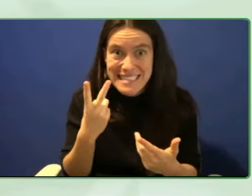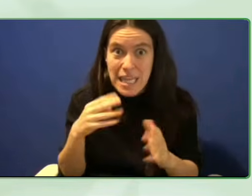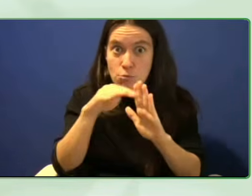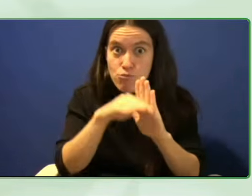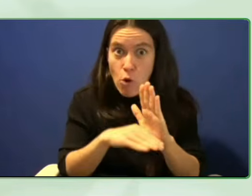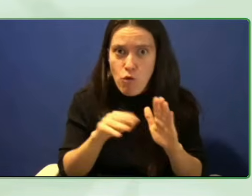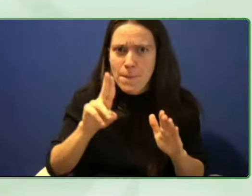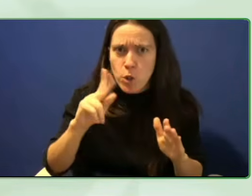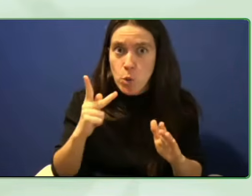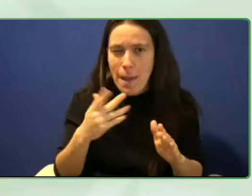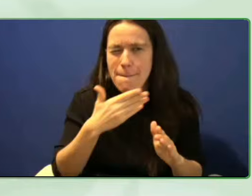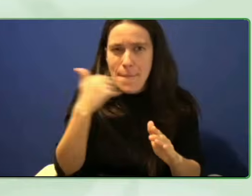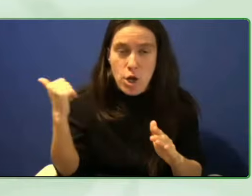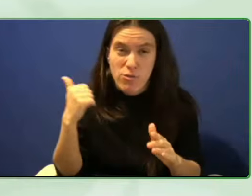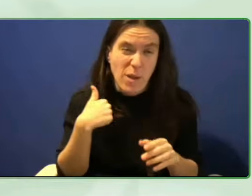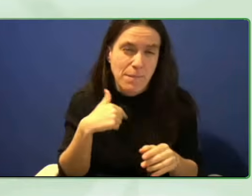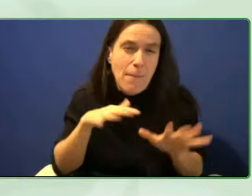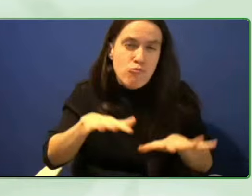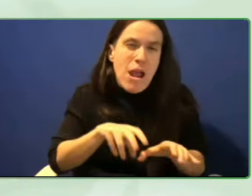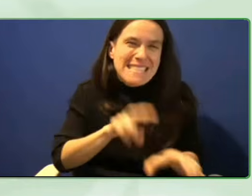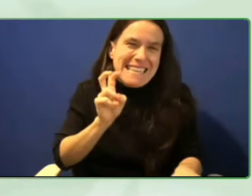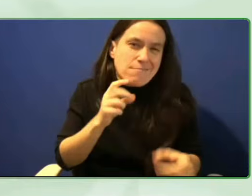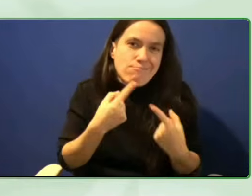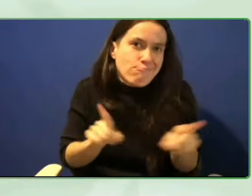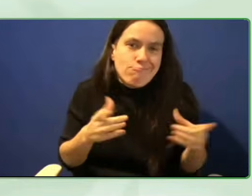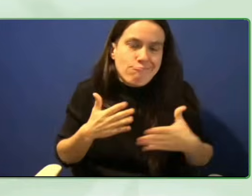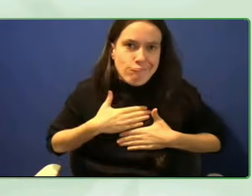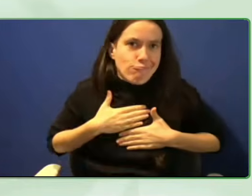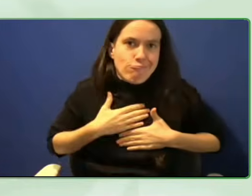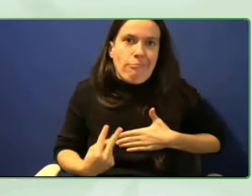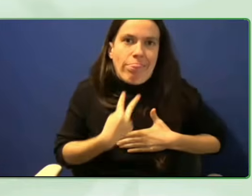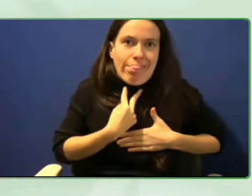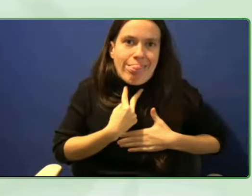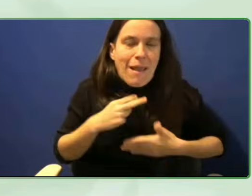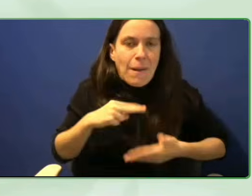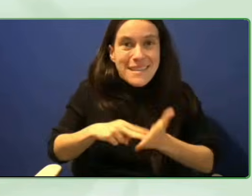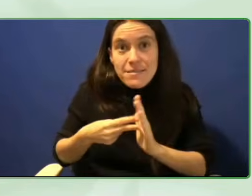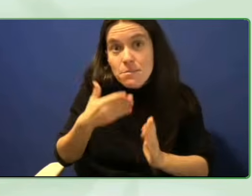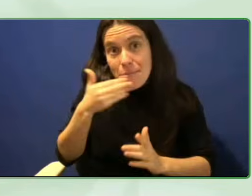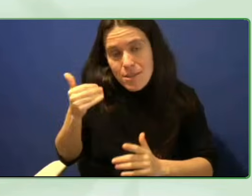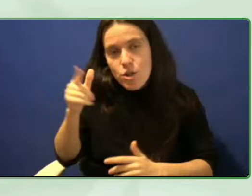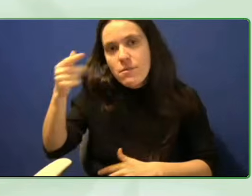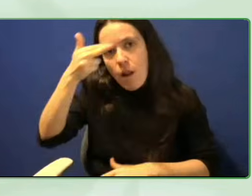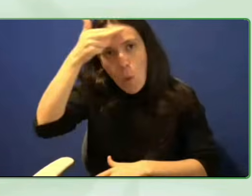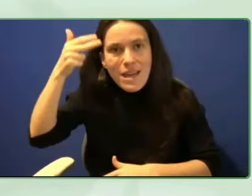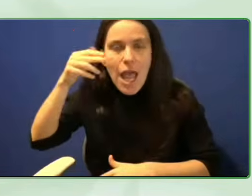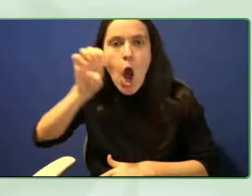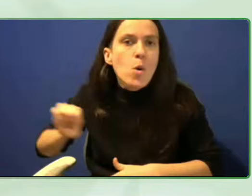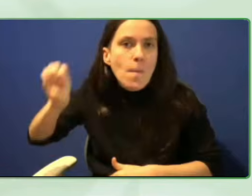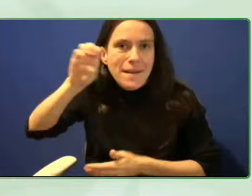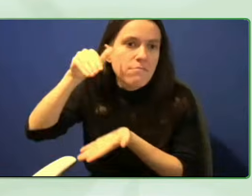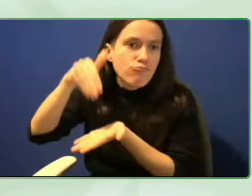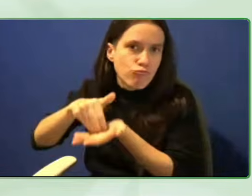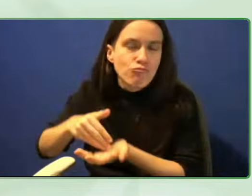sense to be based out of a European location. Yeah, very sensible.